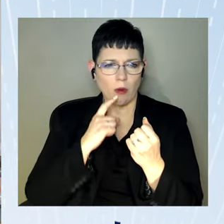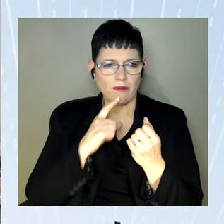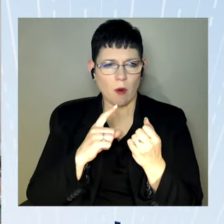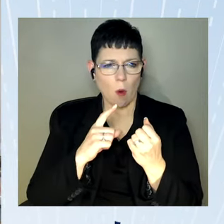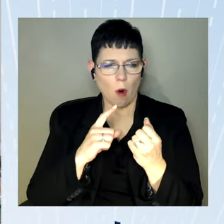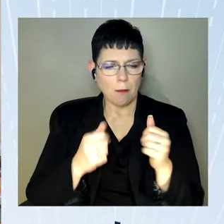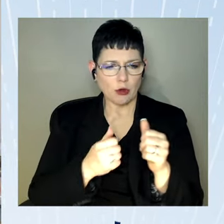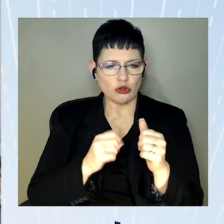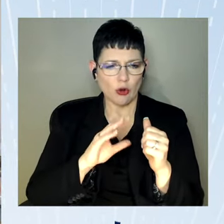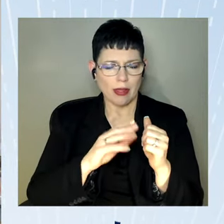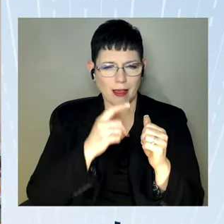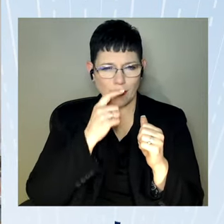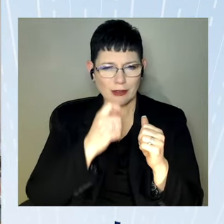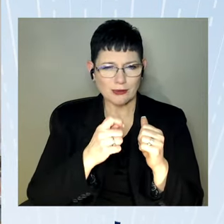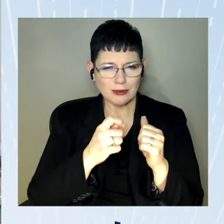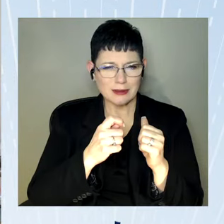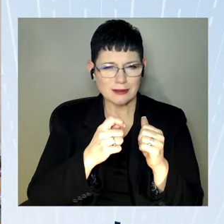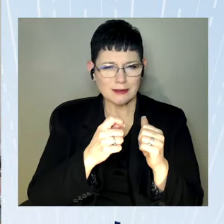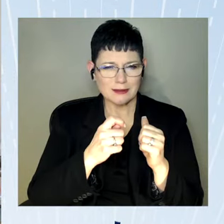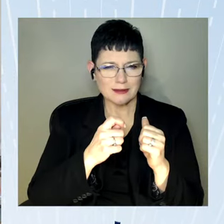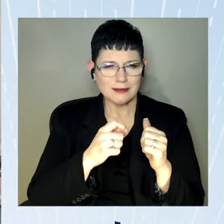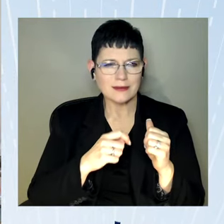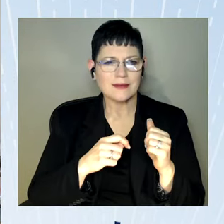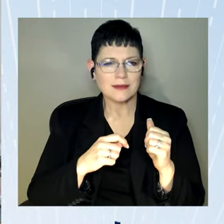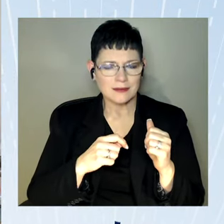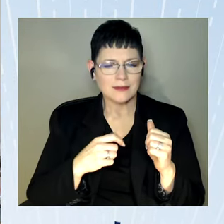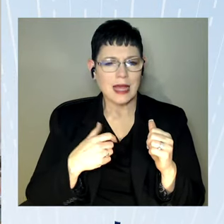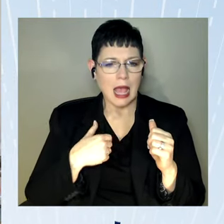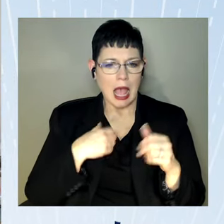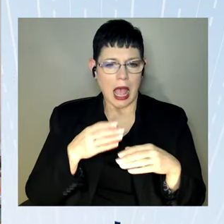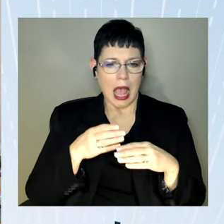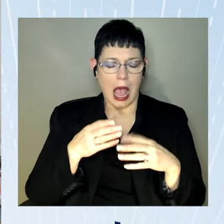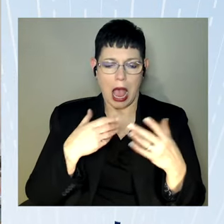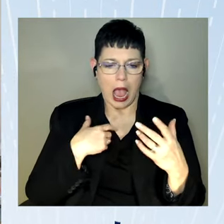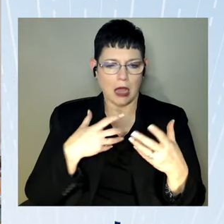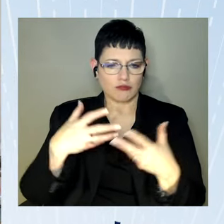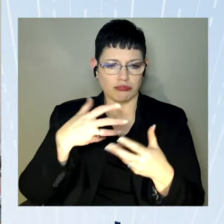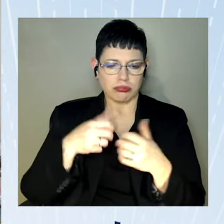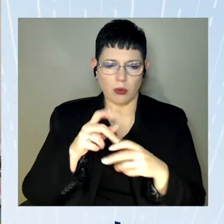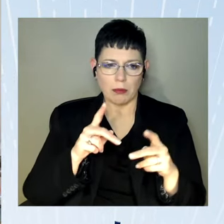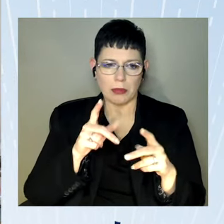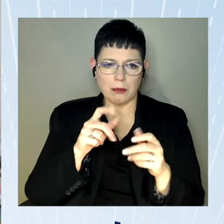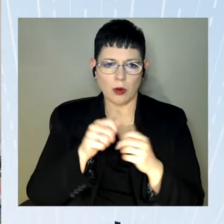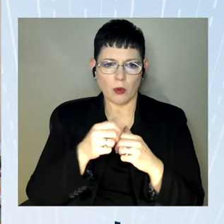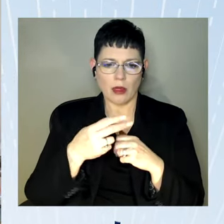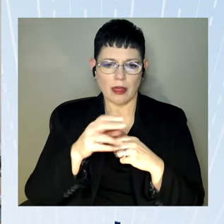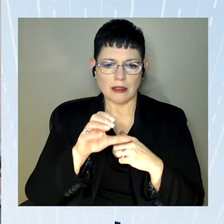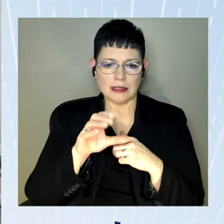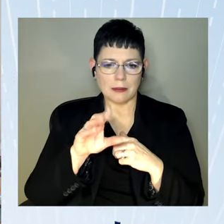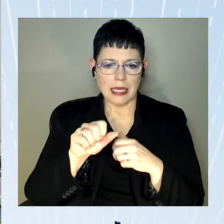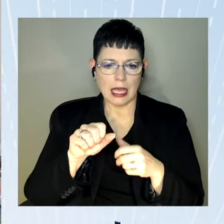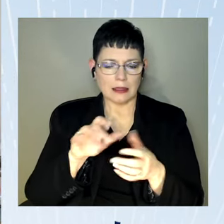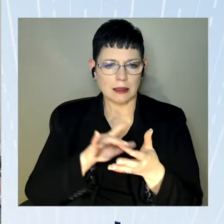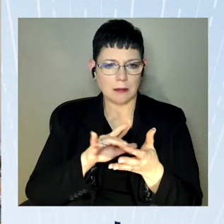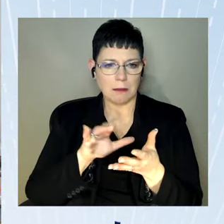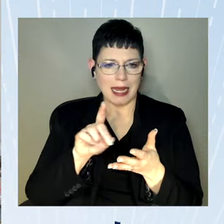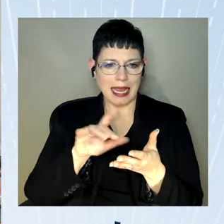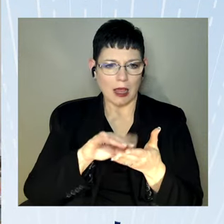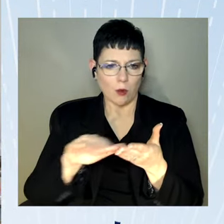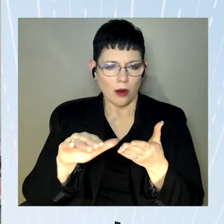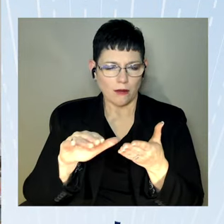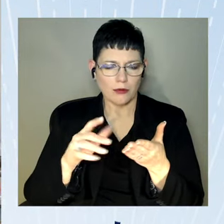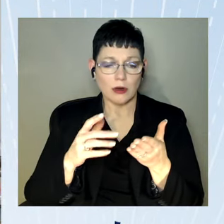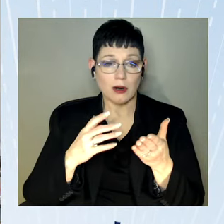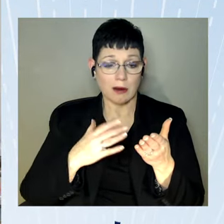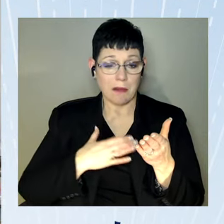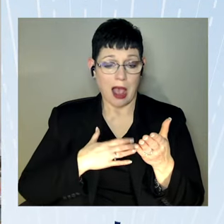interests. I interact every day with people on Medicaid waivers with HCBS. The majority of my mom's